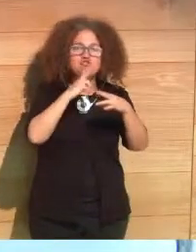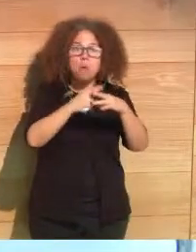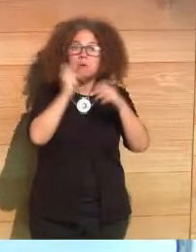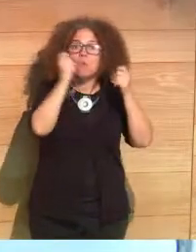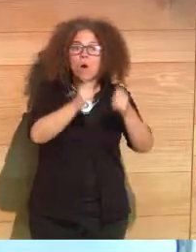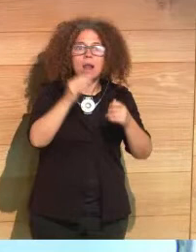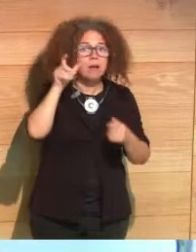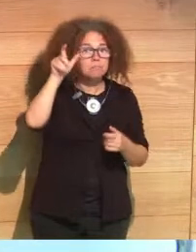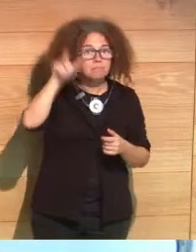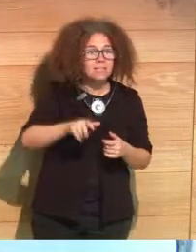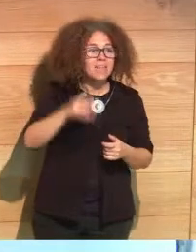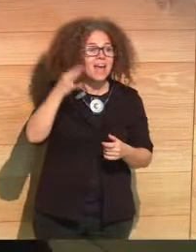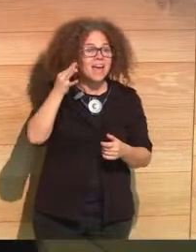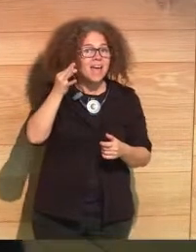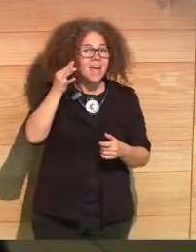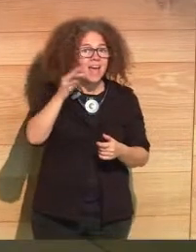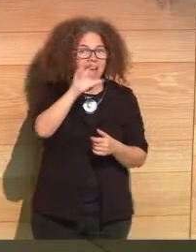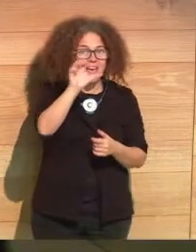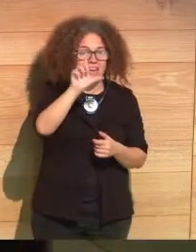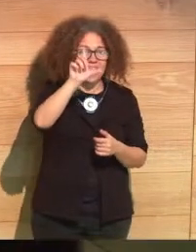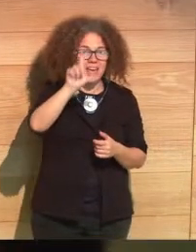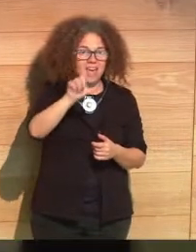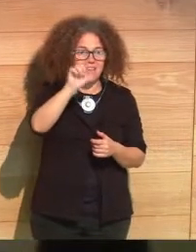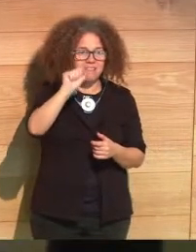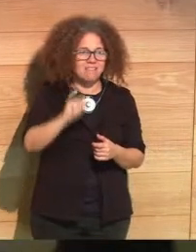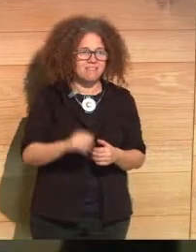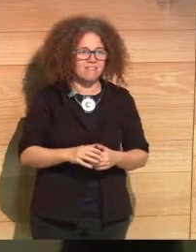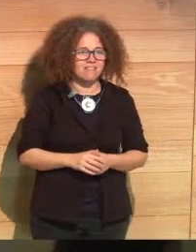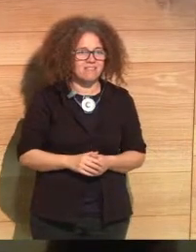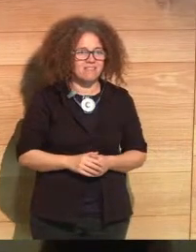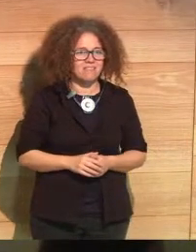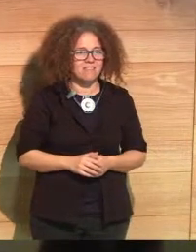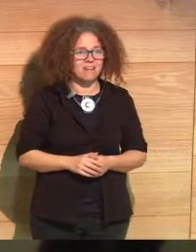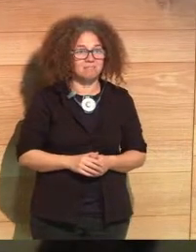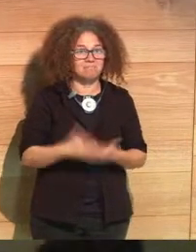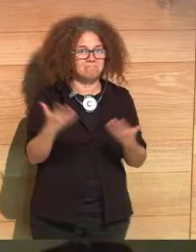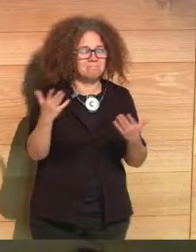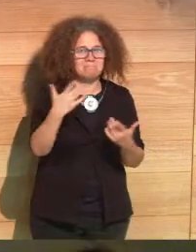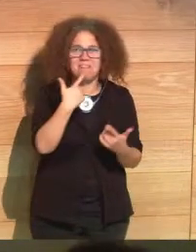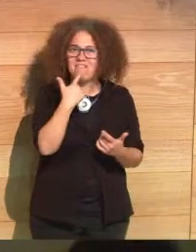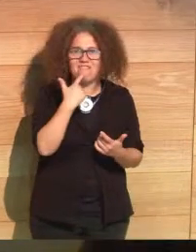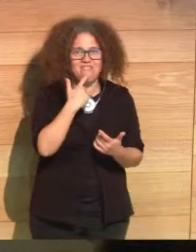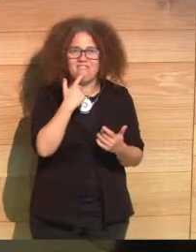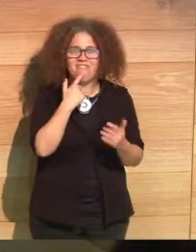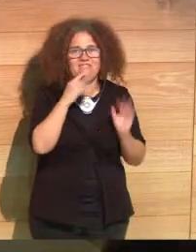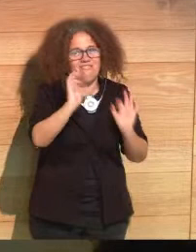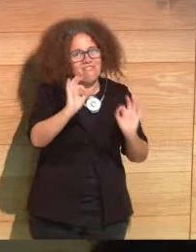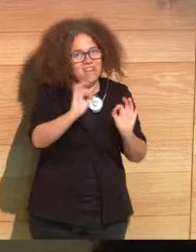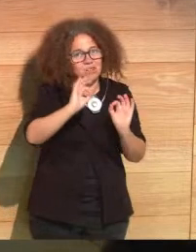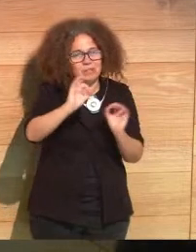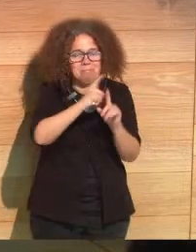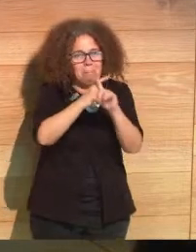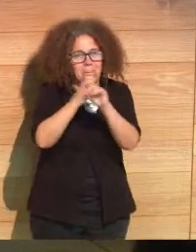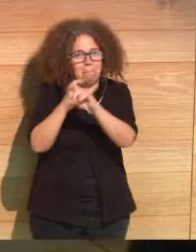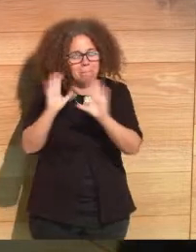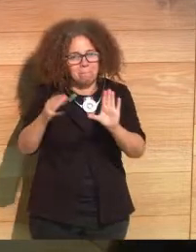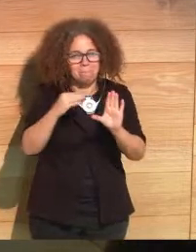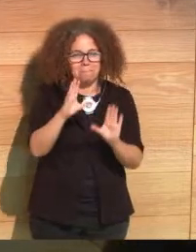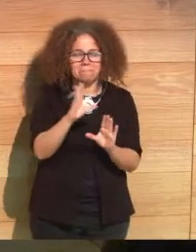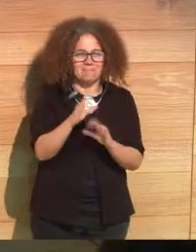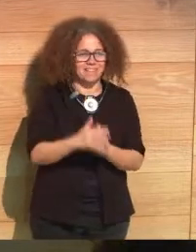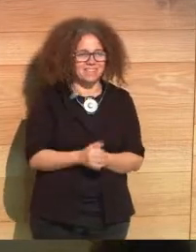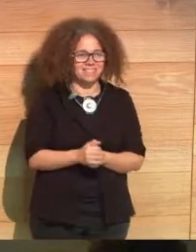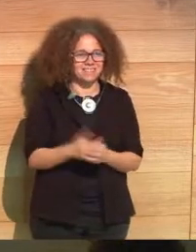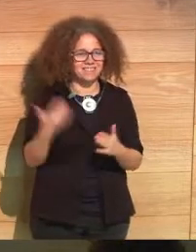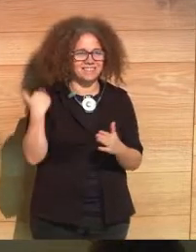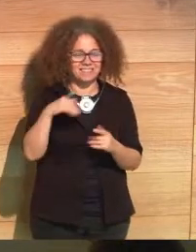Icelandic? So I think it's Eyjafjallajökull. Yeah, wow. Years of practice. 10 years of practice and